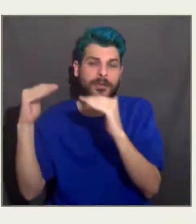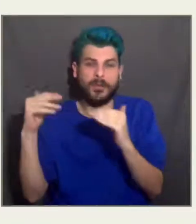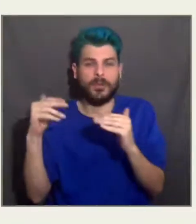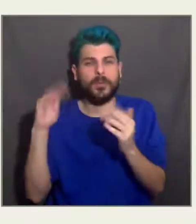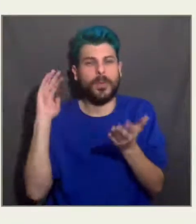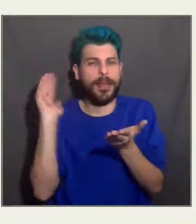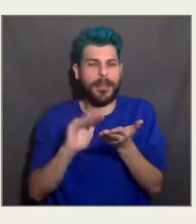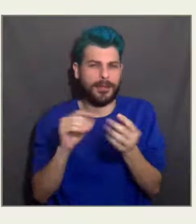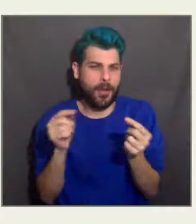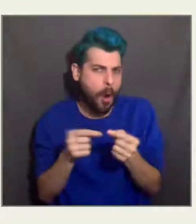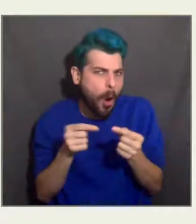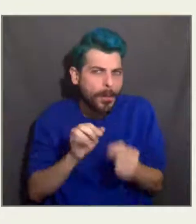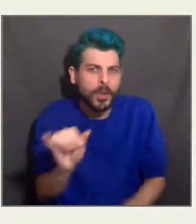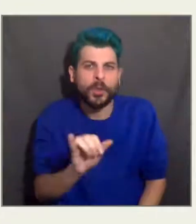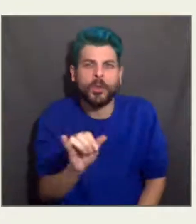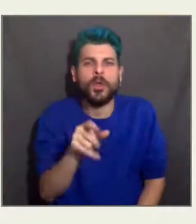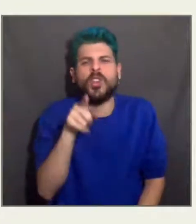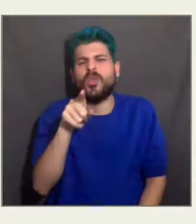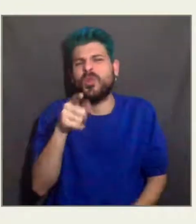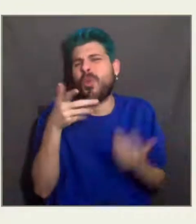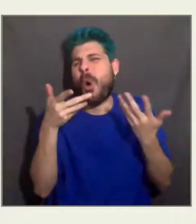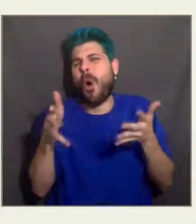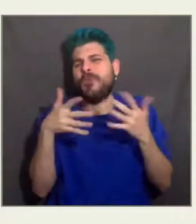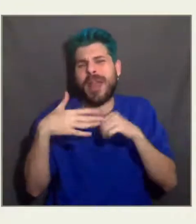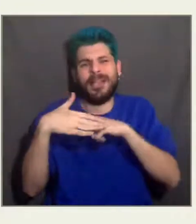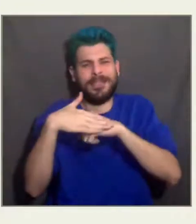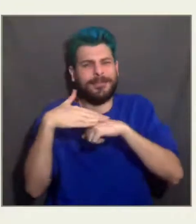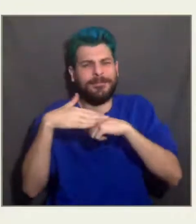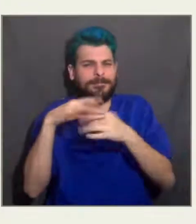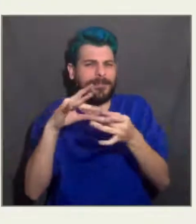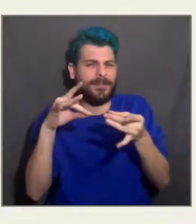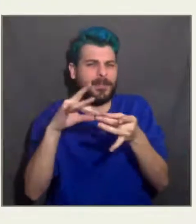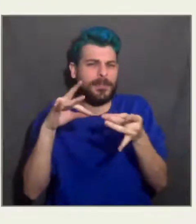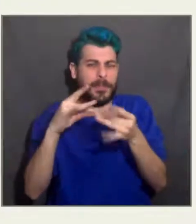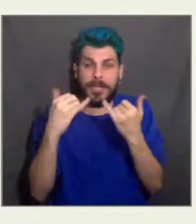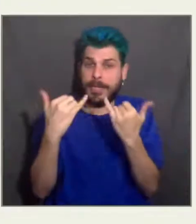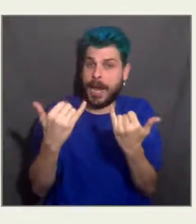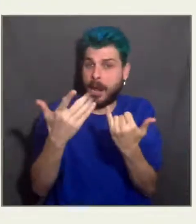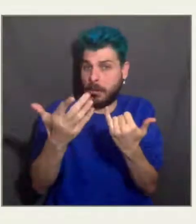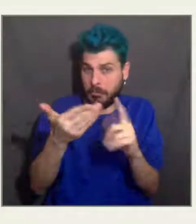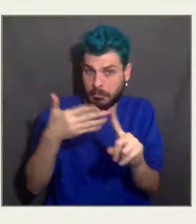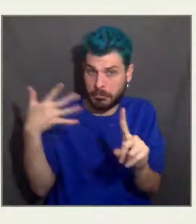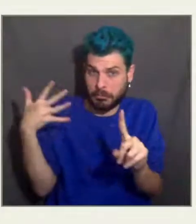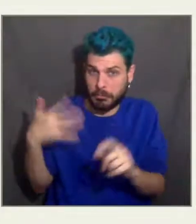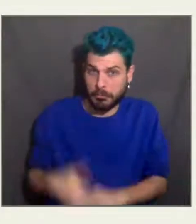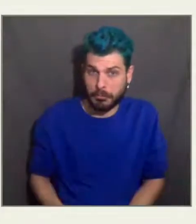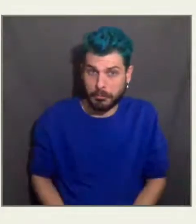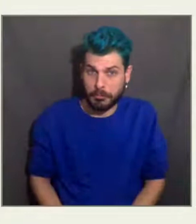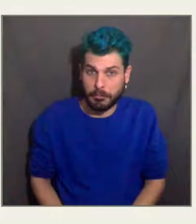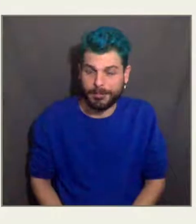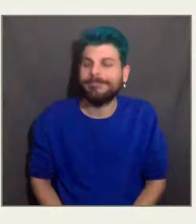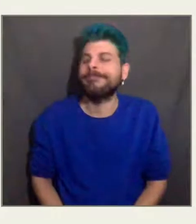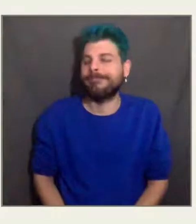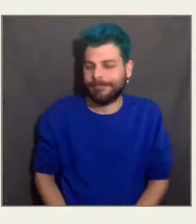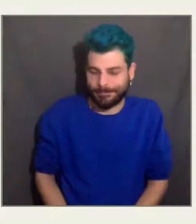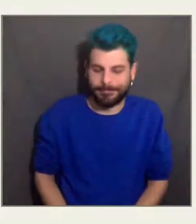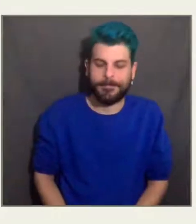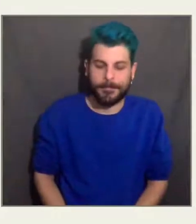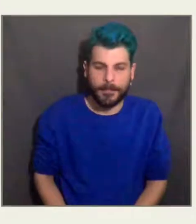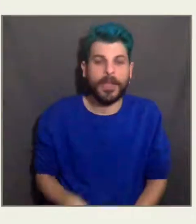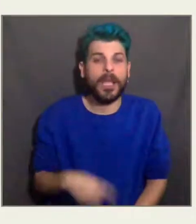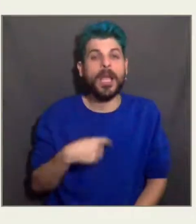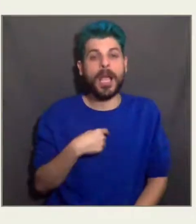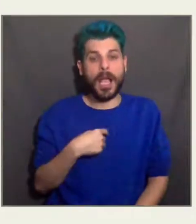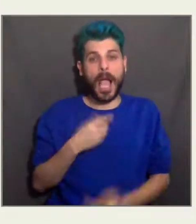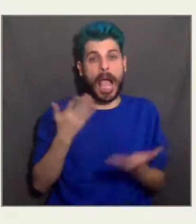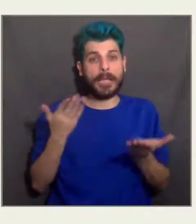times, but yeah. I just wanted to give you an opportunity to expand on it if you wanted to. Well, having served as a city councilor at Lake